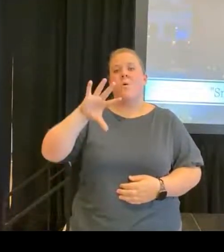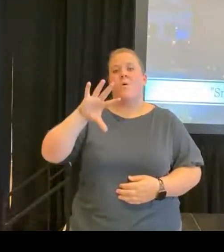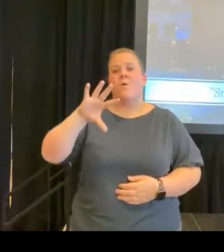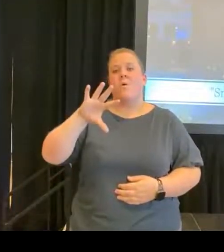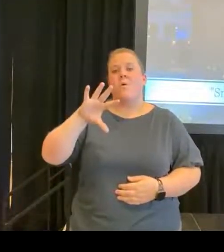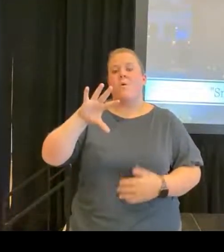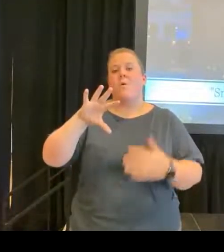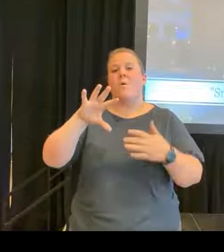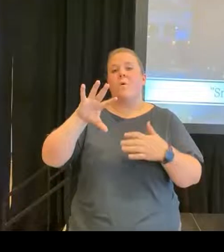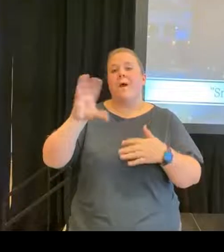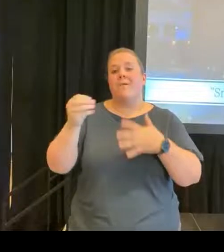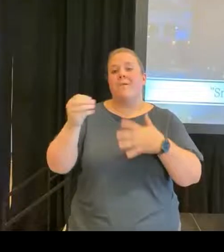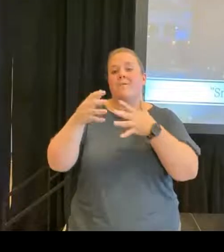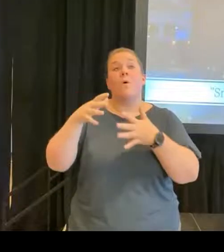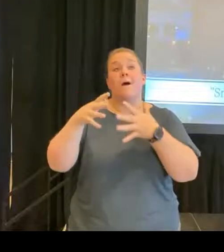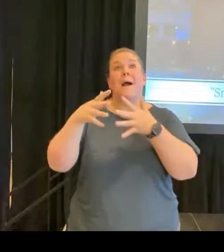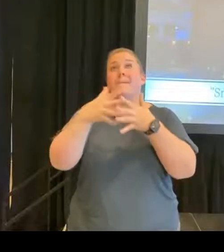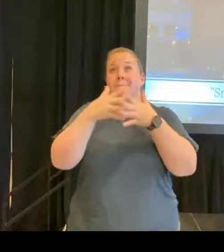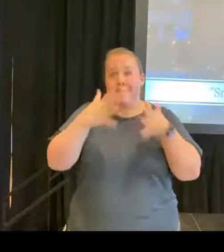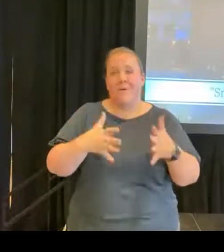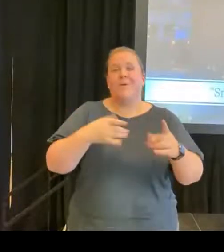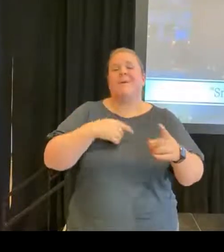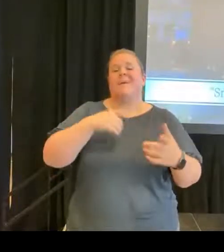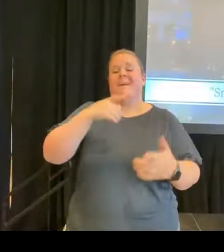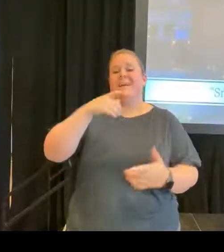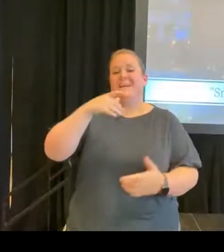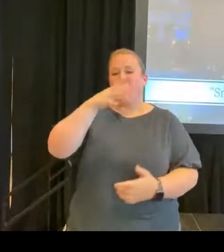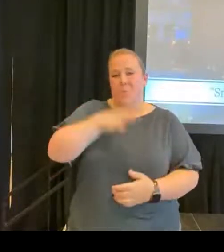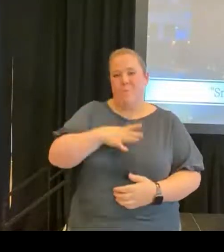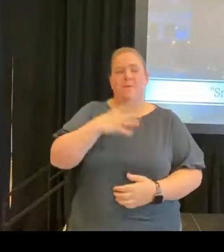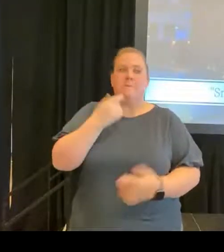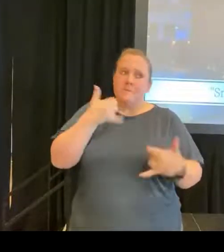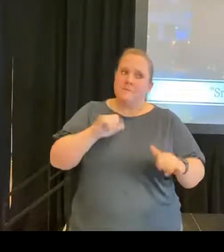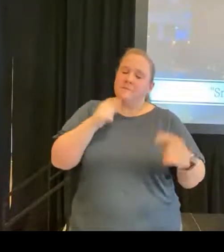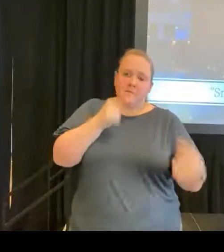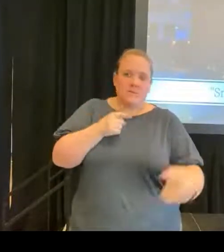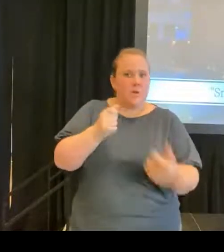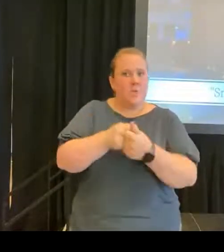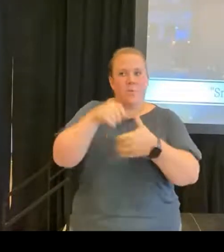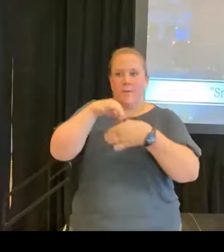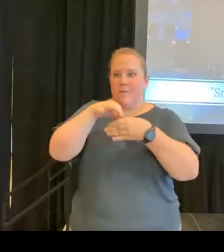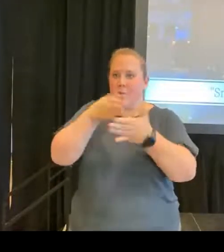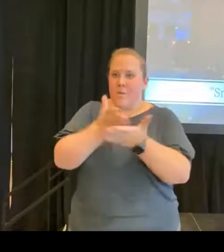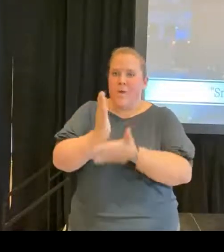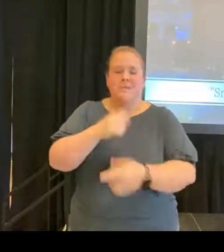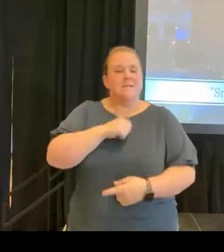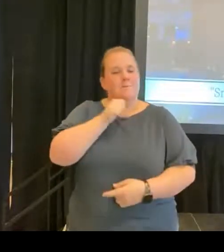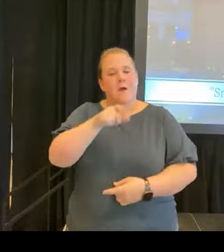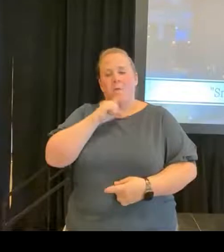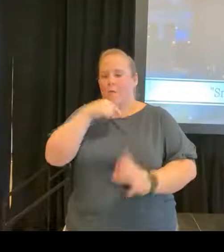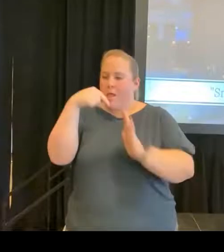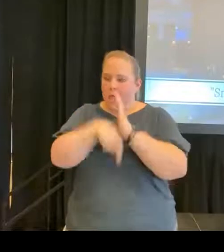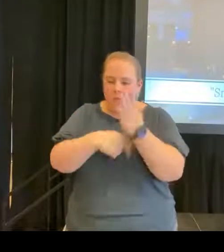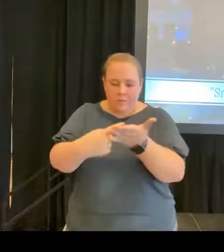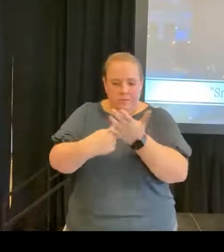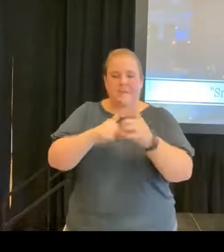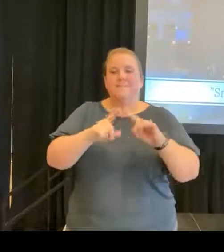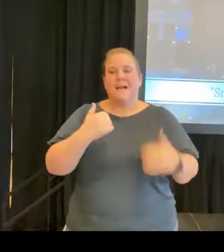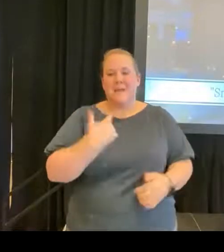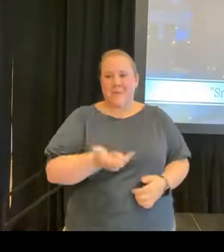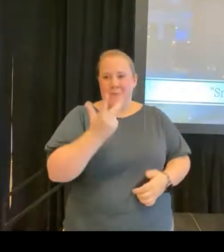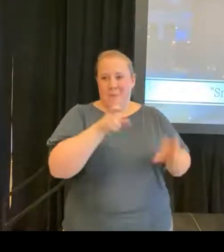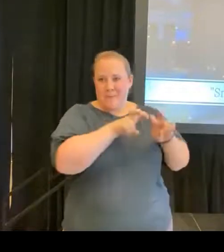women. And we continue to struggle in this country with voting rights. I'm not going to get into it because we have three